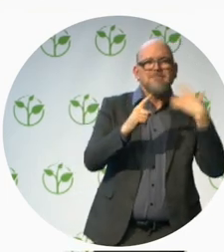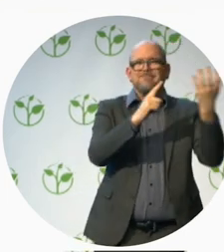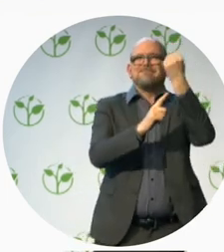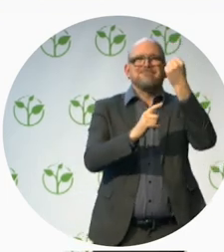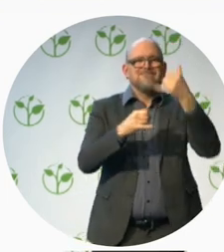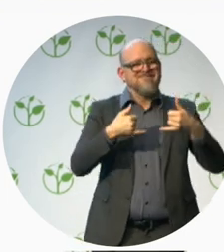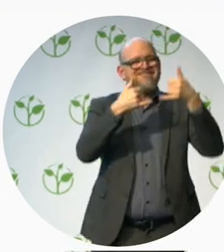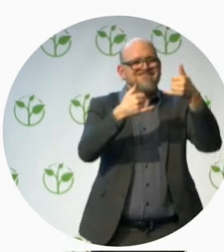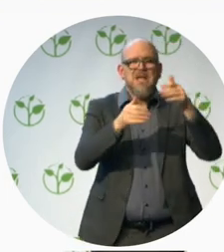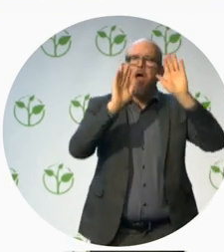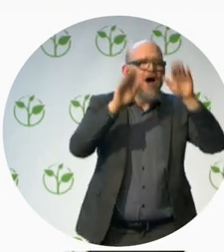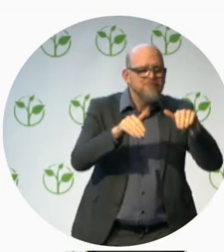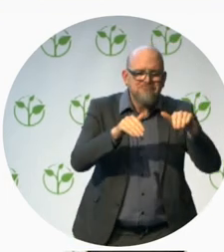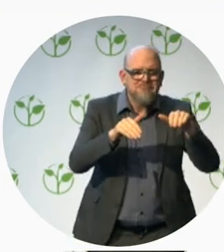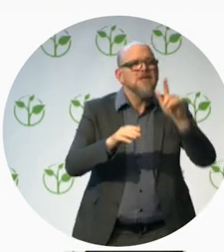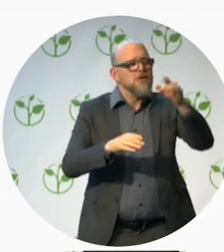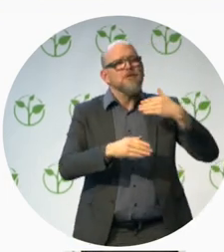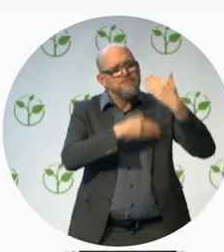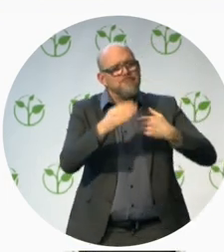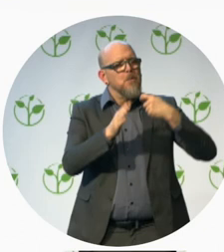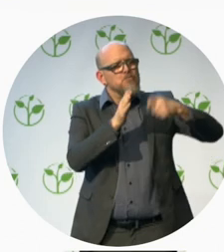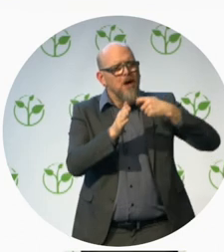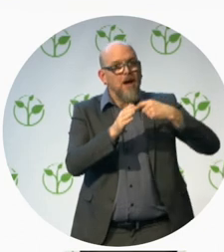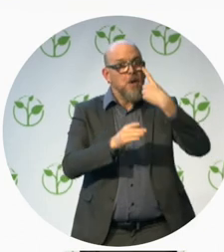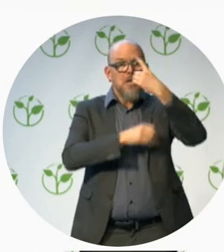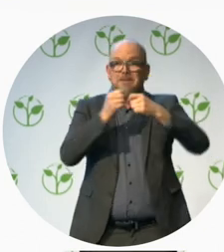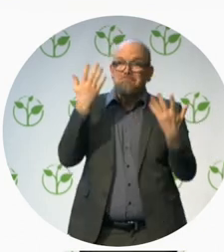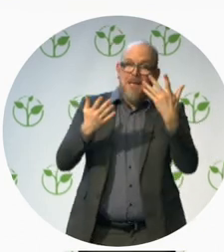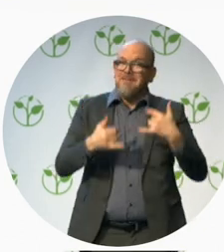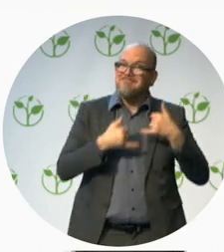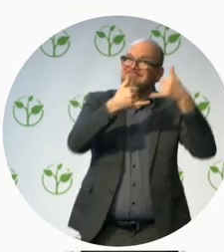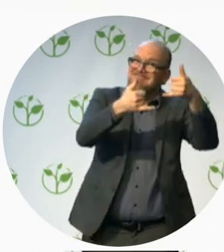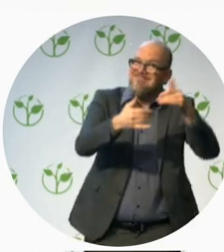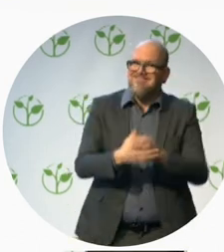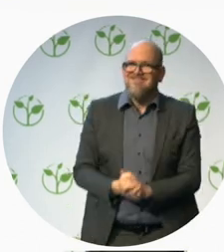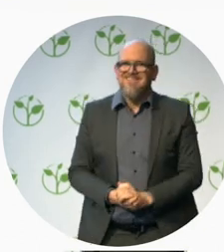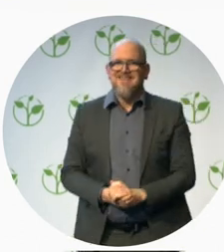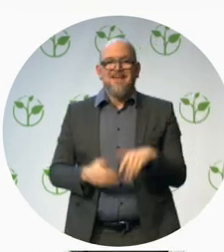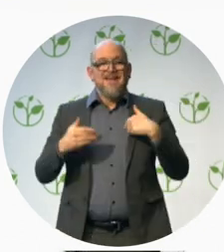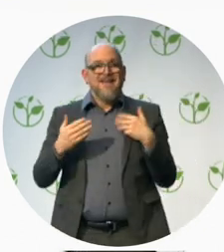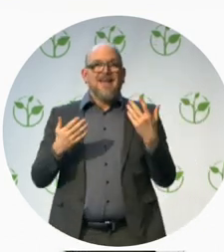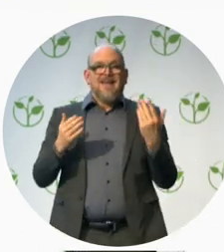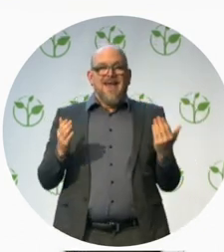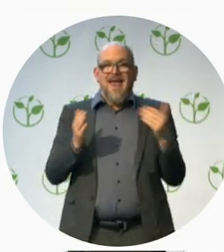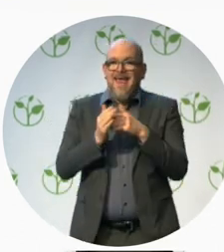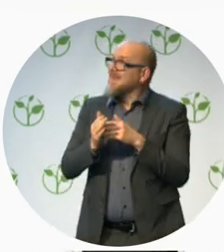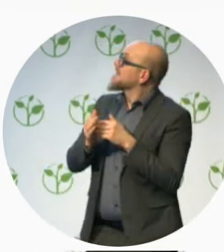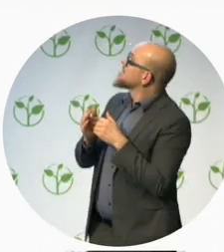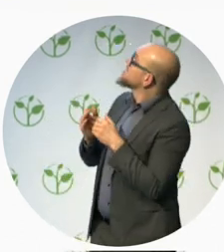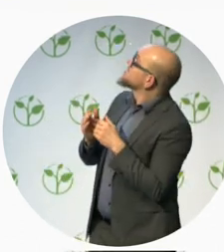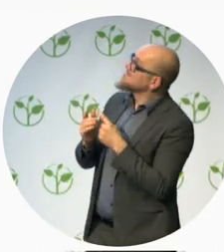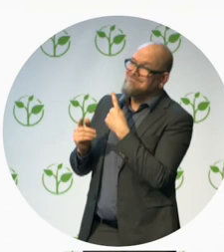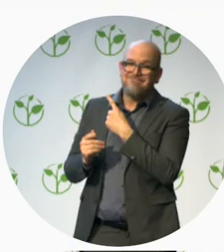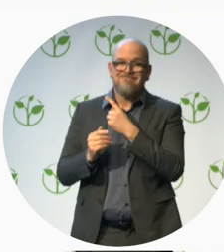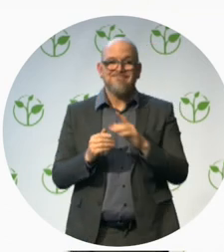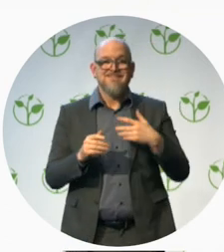So just to make sure that I keep up the energy, we're going to start with singing again. So I want to hear a great, boisterous voice for